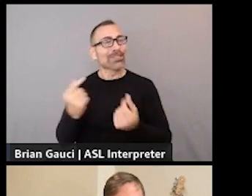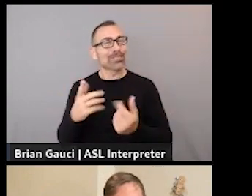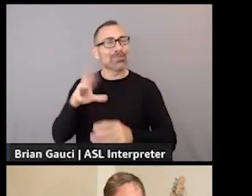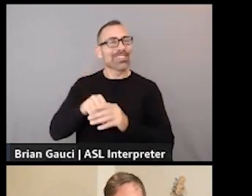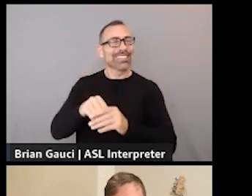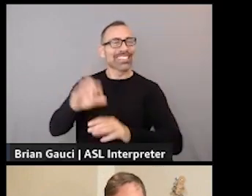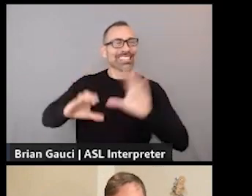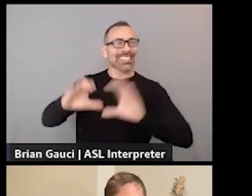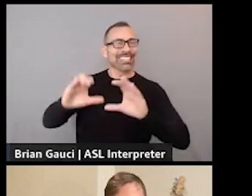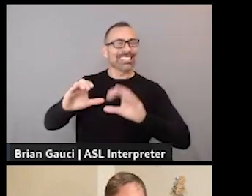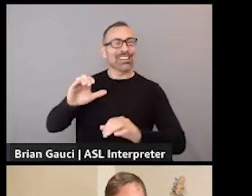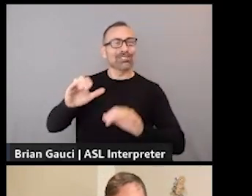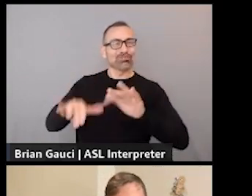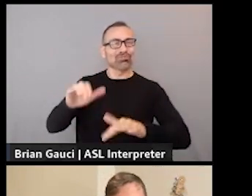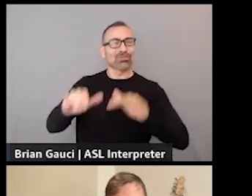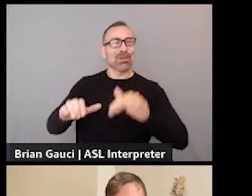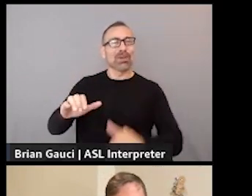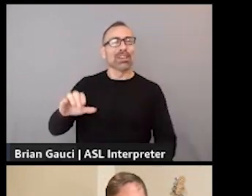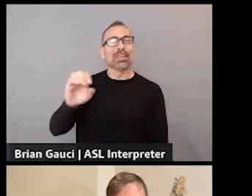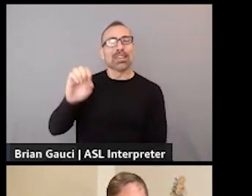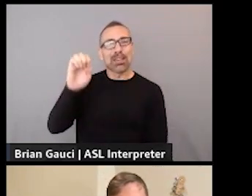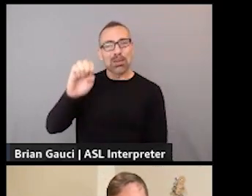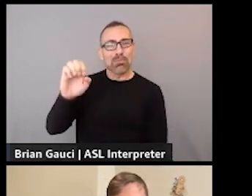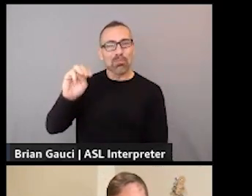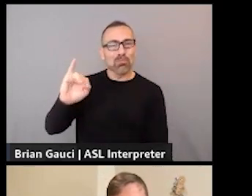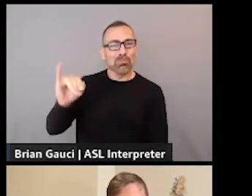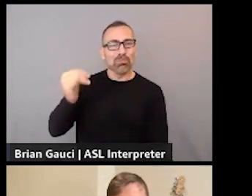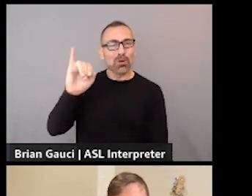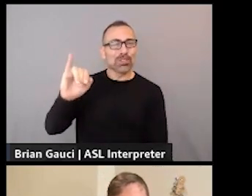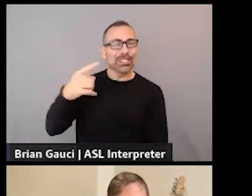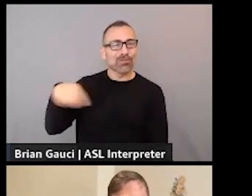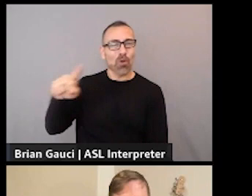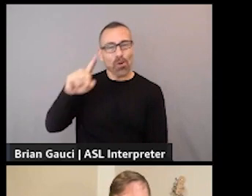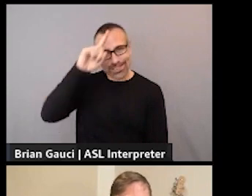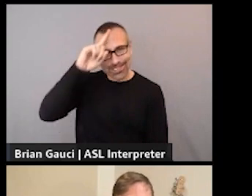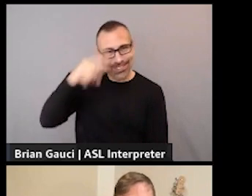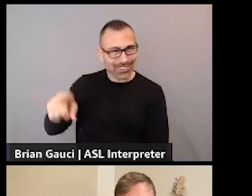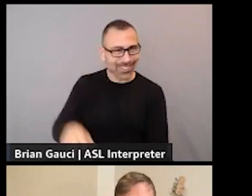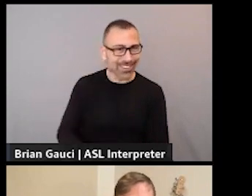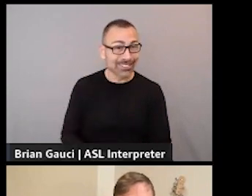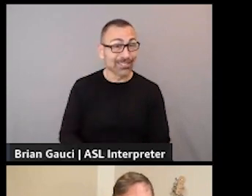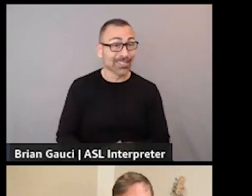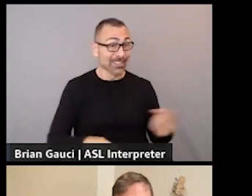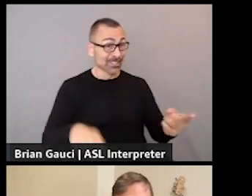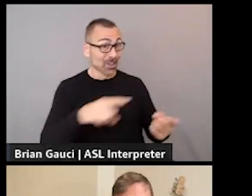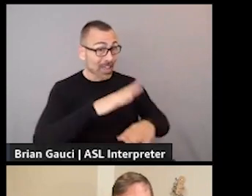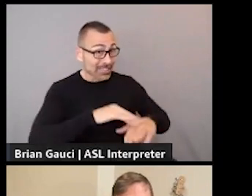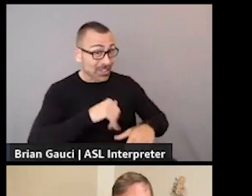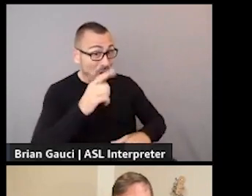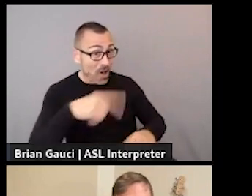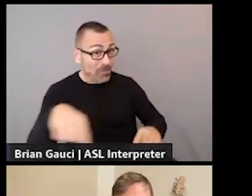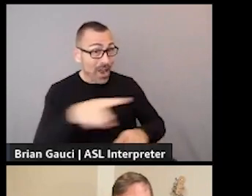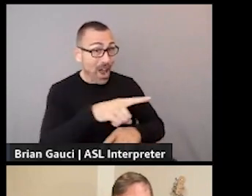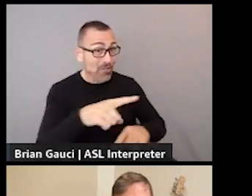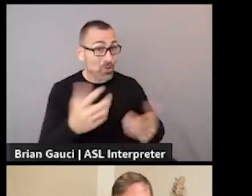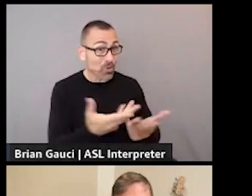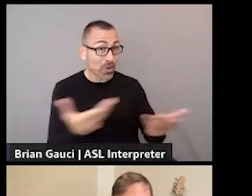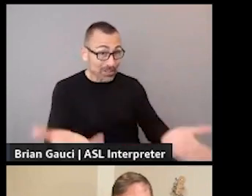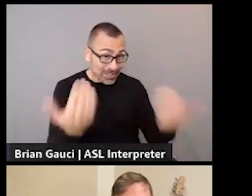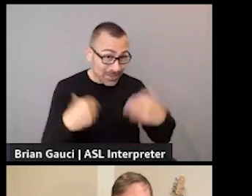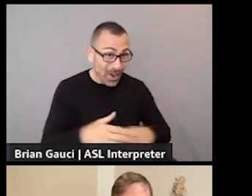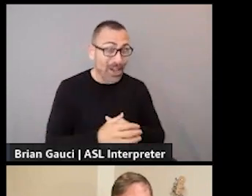LinkedIn. All right. There's a call to action for everyone. Yeah. Put a unicorn emoji in the chat wherever you're watching